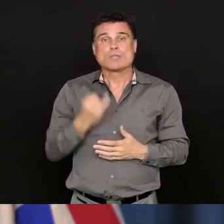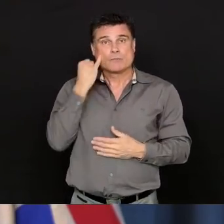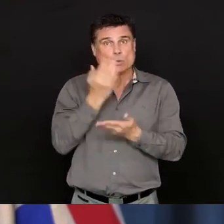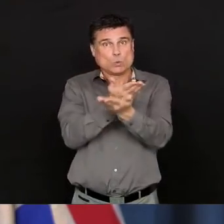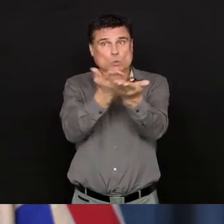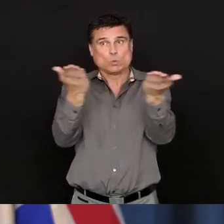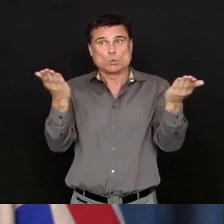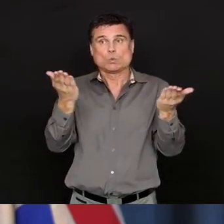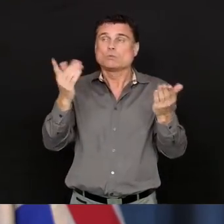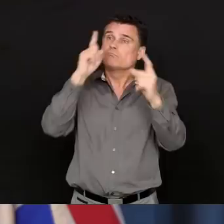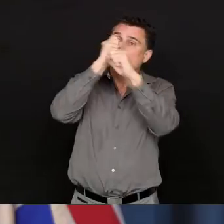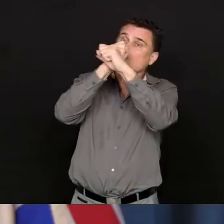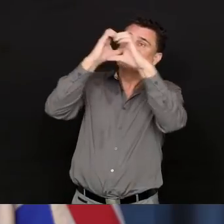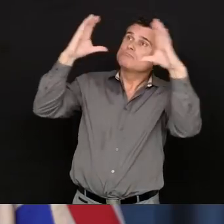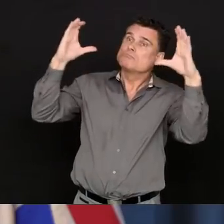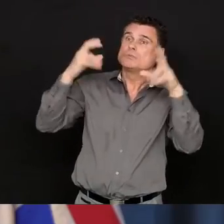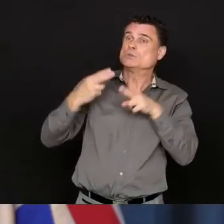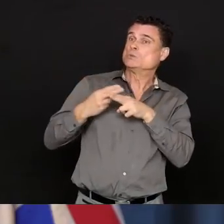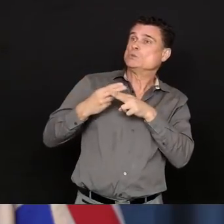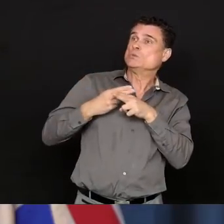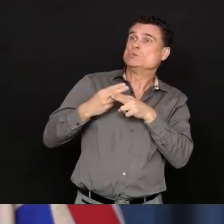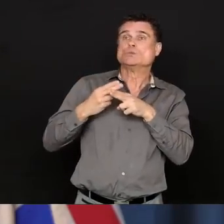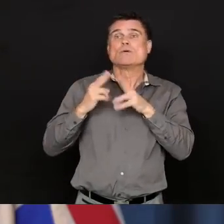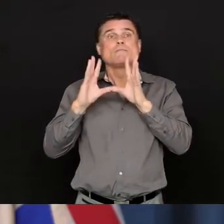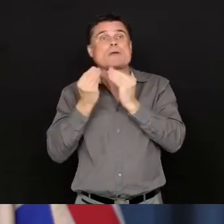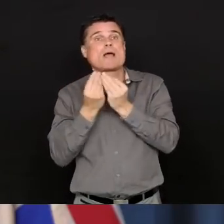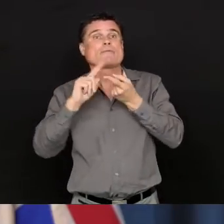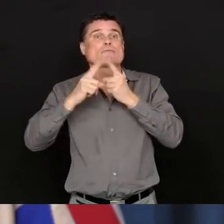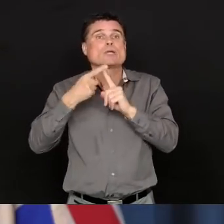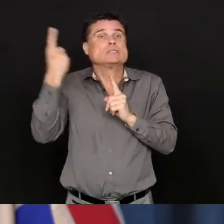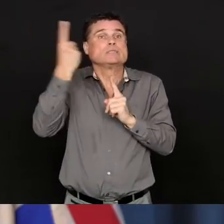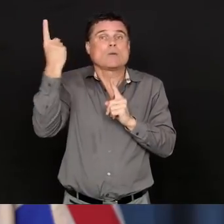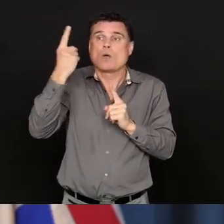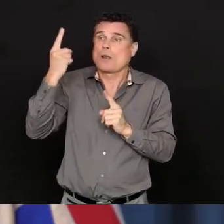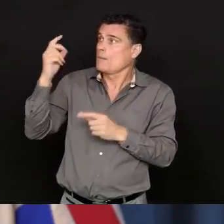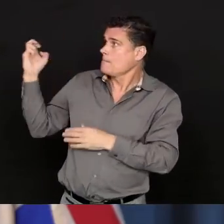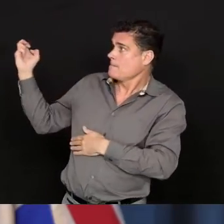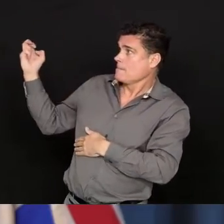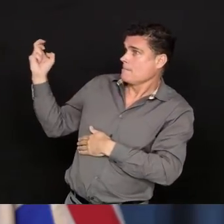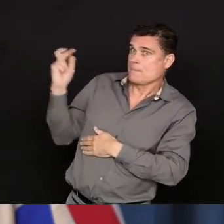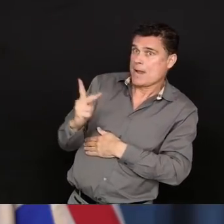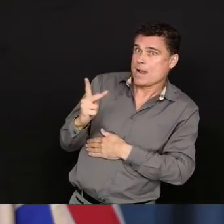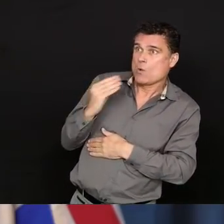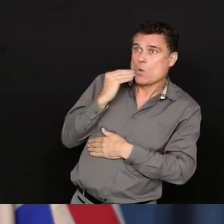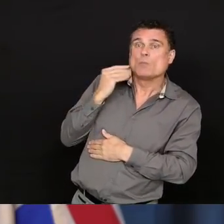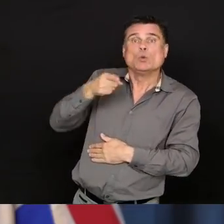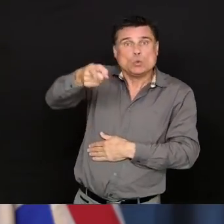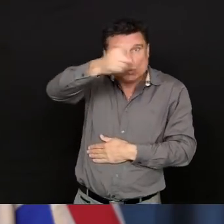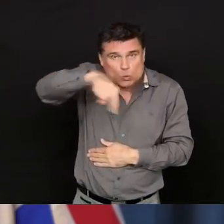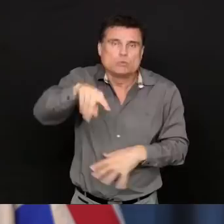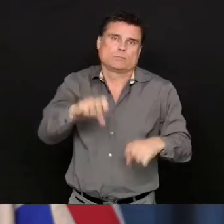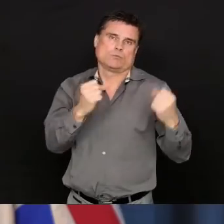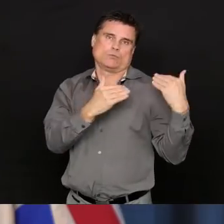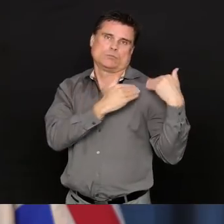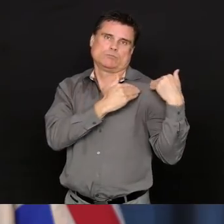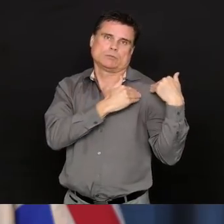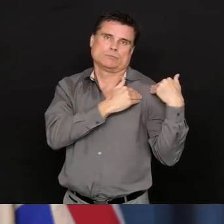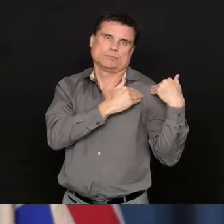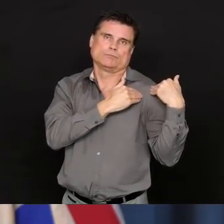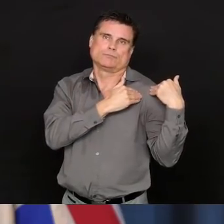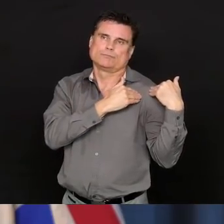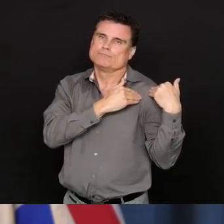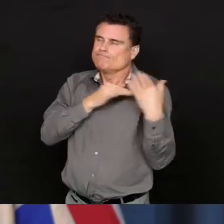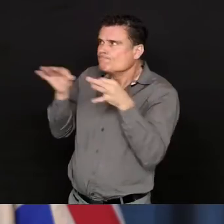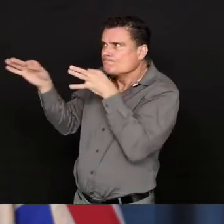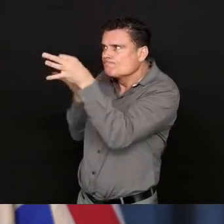BC, and it is helping us. It is helping us keep this manageable so that everybody who needs the care that they in